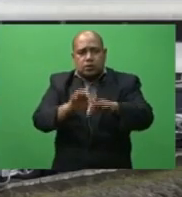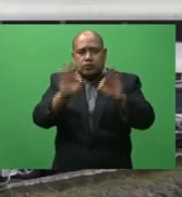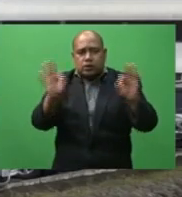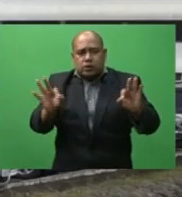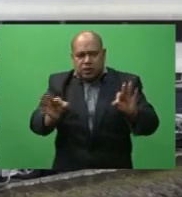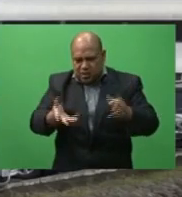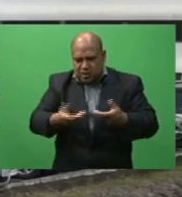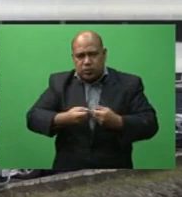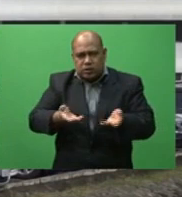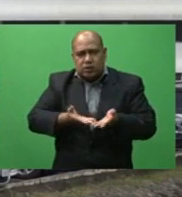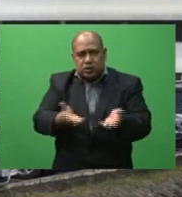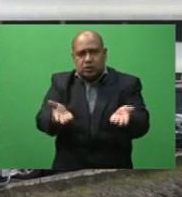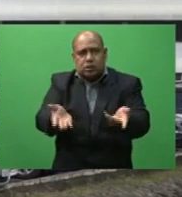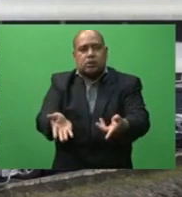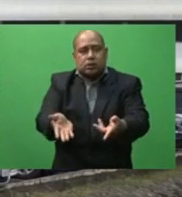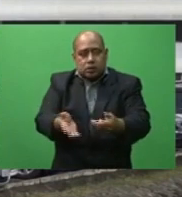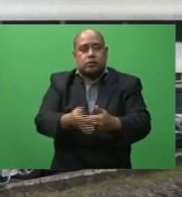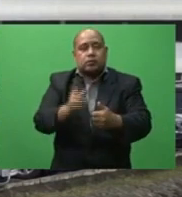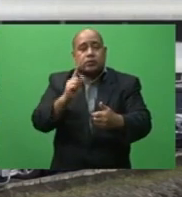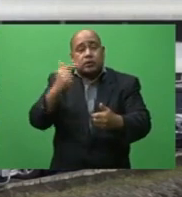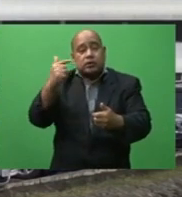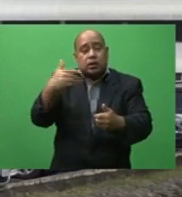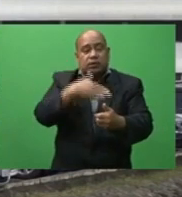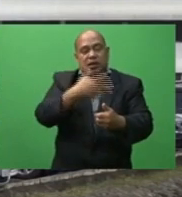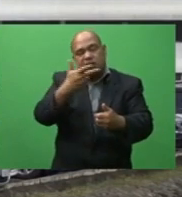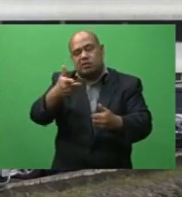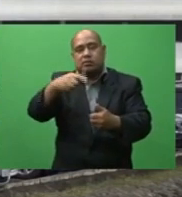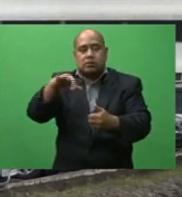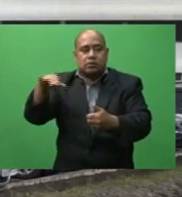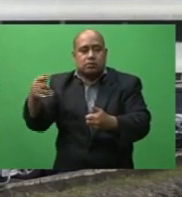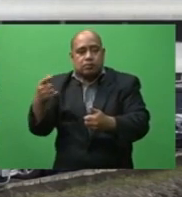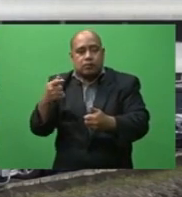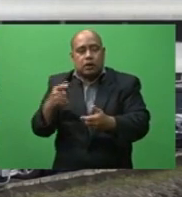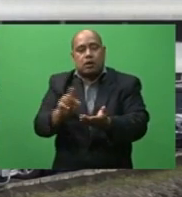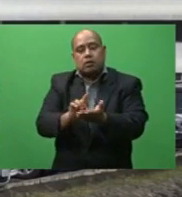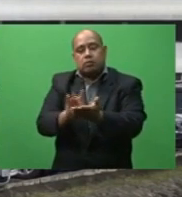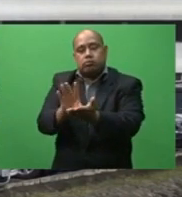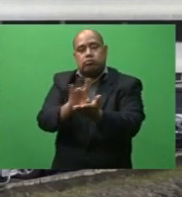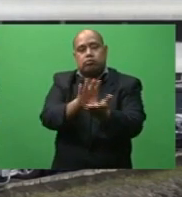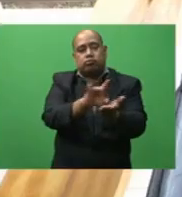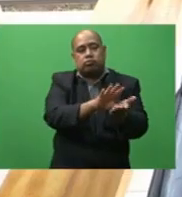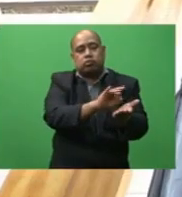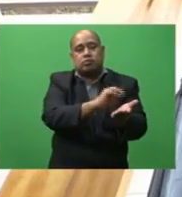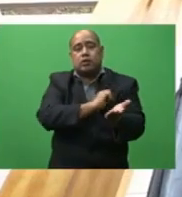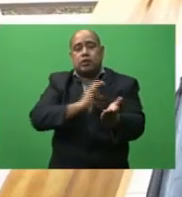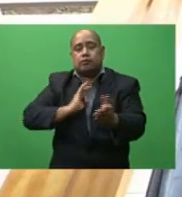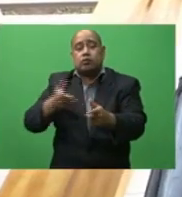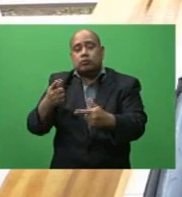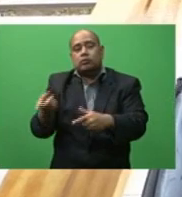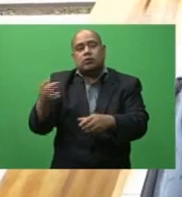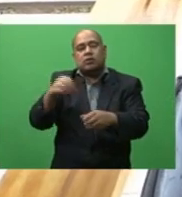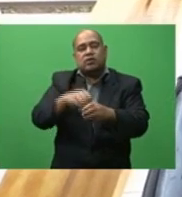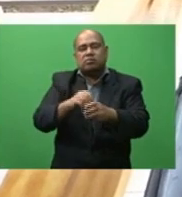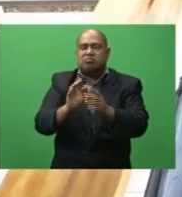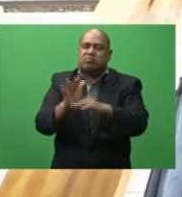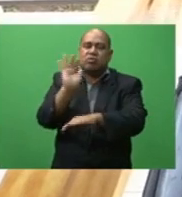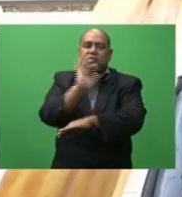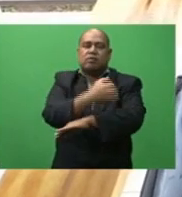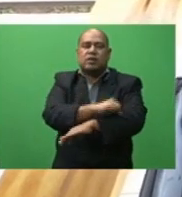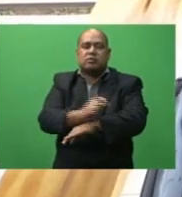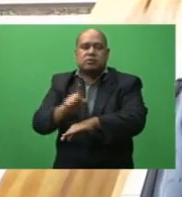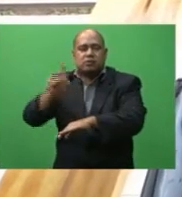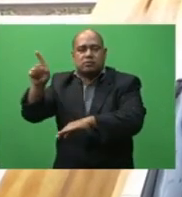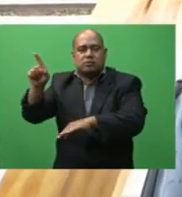the 775, 87 terminated staff include expatriate pilots along with senior